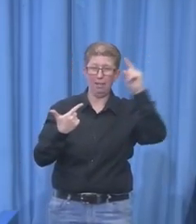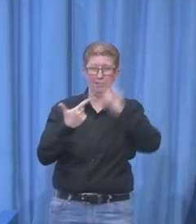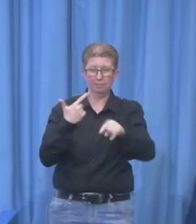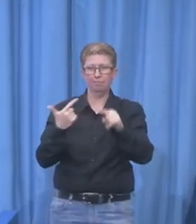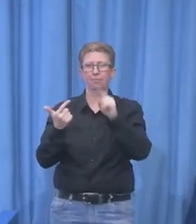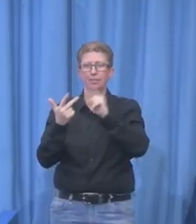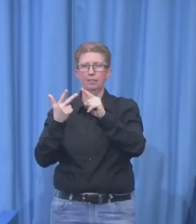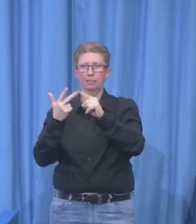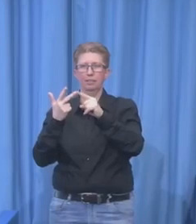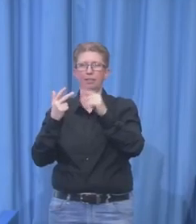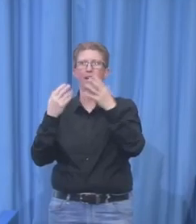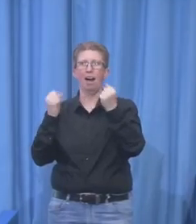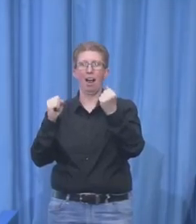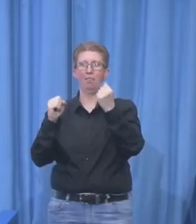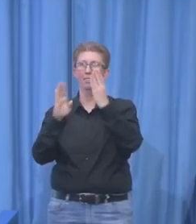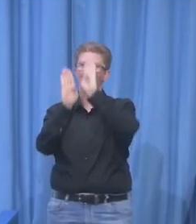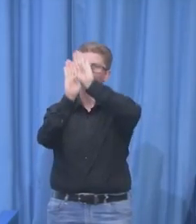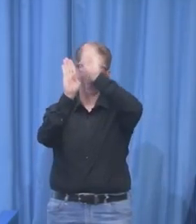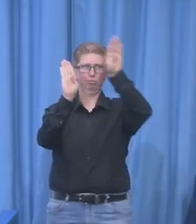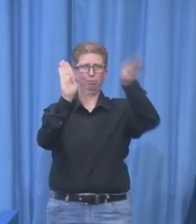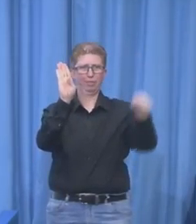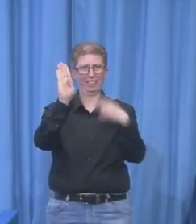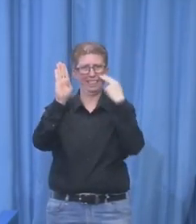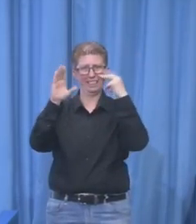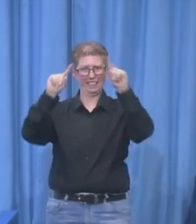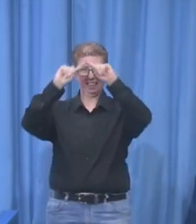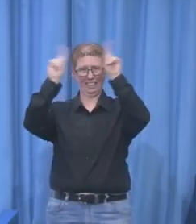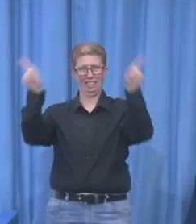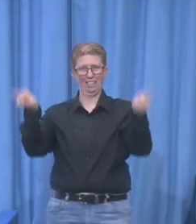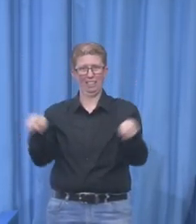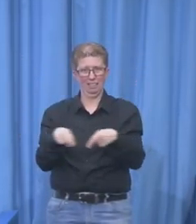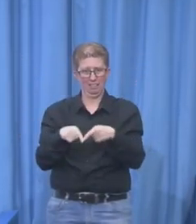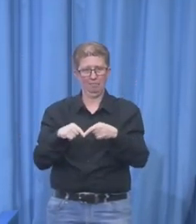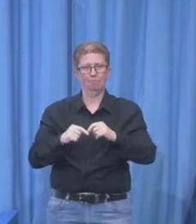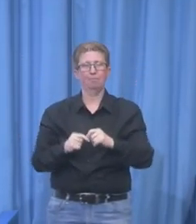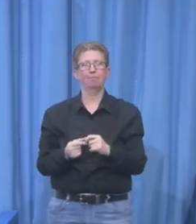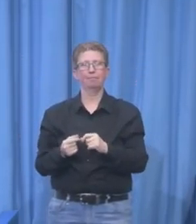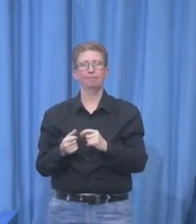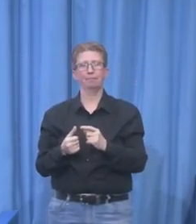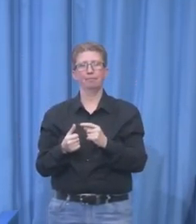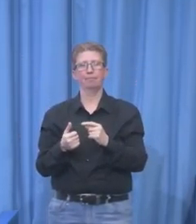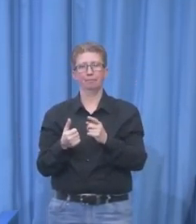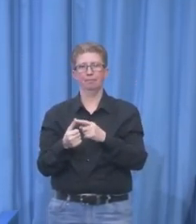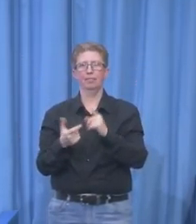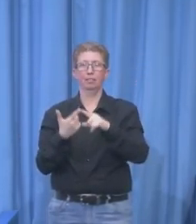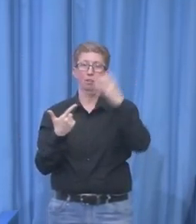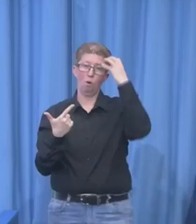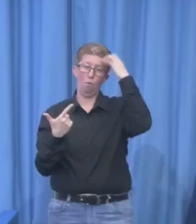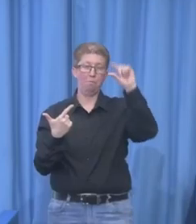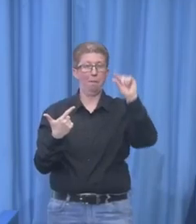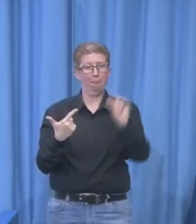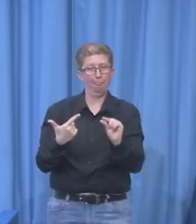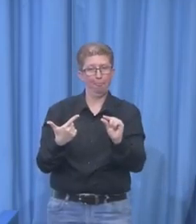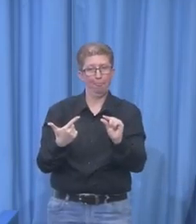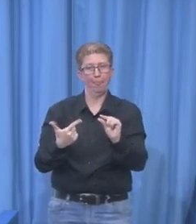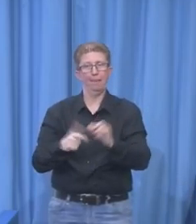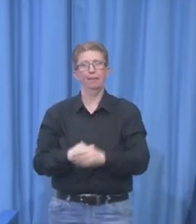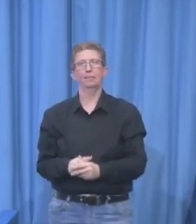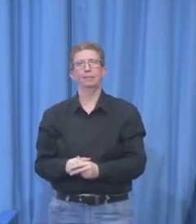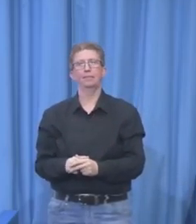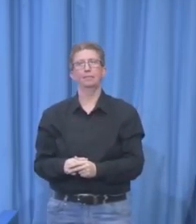the community, whether it's clerical, whether it's stores, materials management, transportation. They're